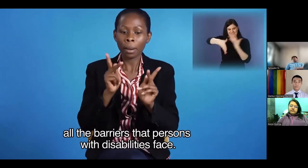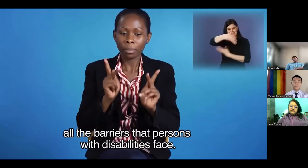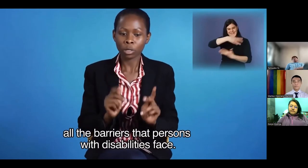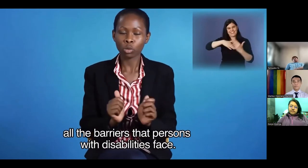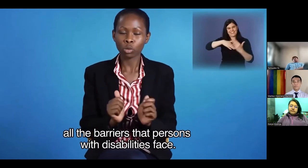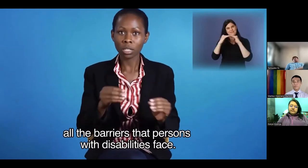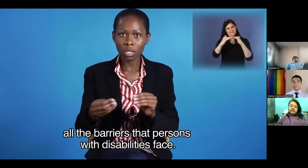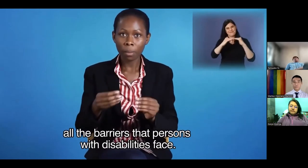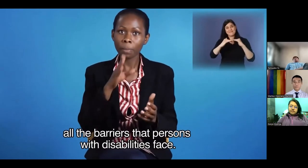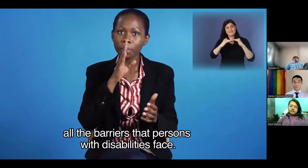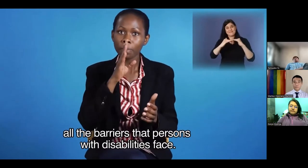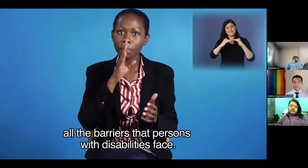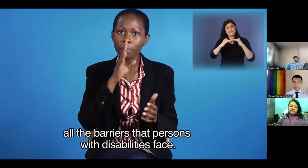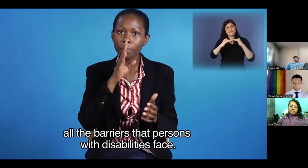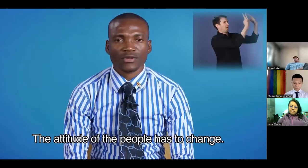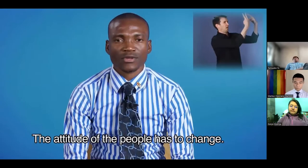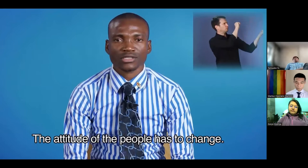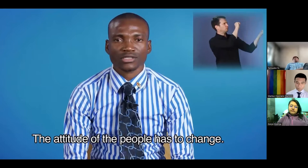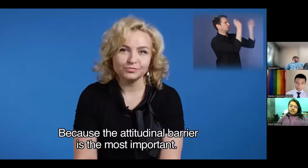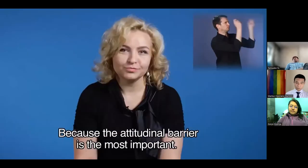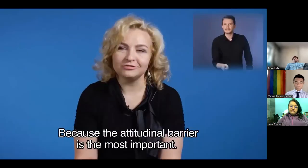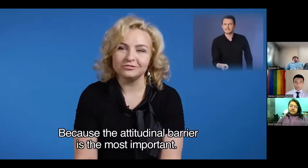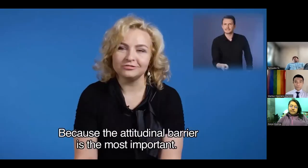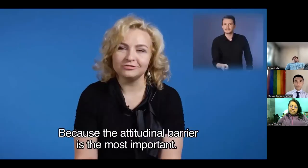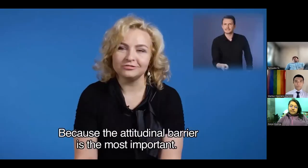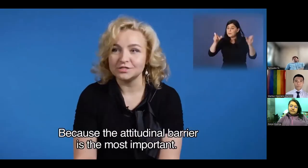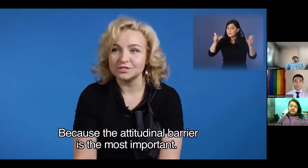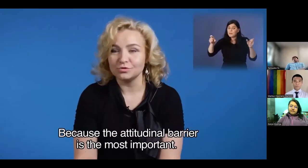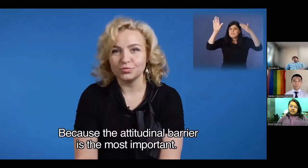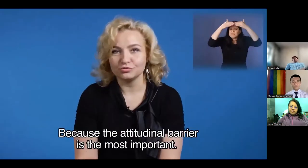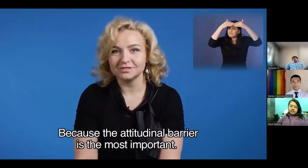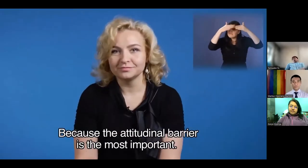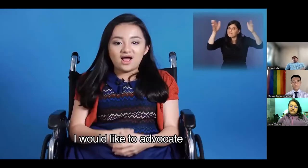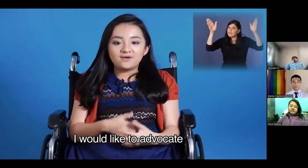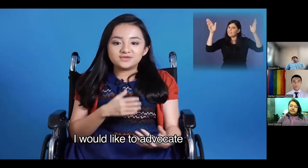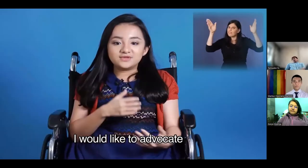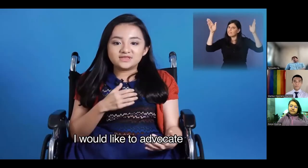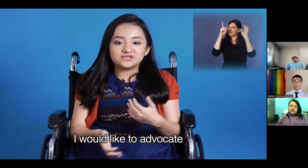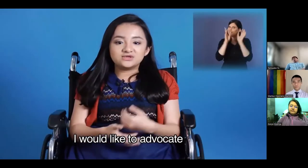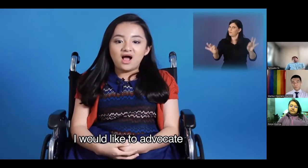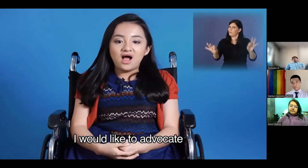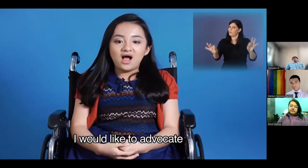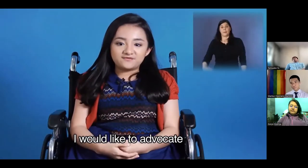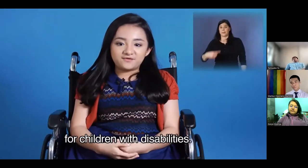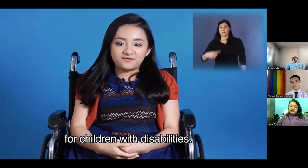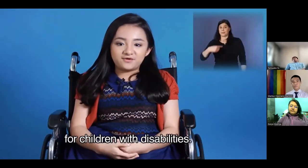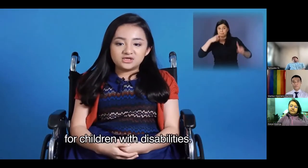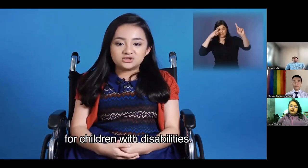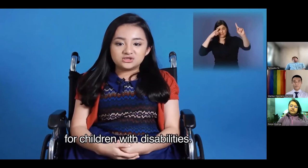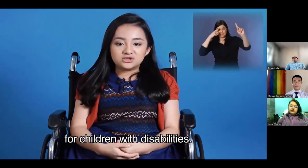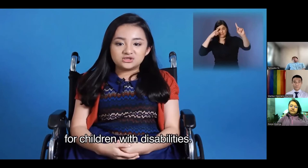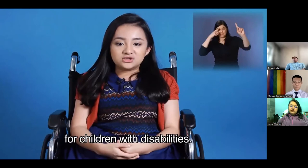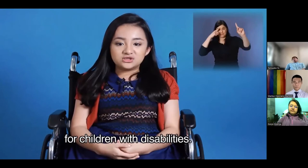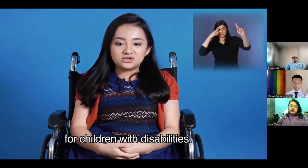change. Because the attitudinal barrier is the most important. I would like to advocate for children with disabilities. Ensure